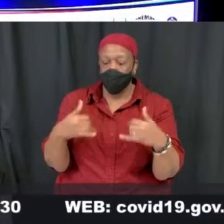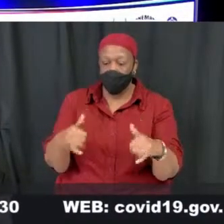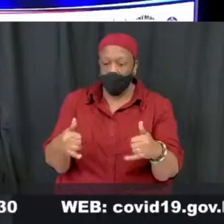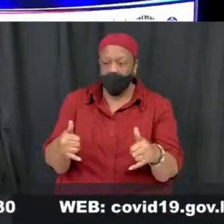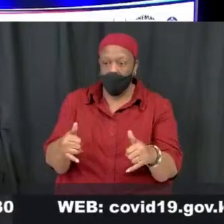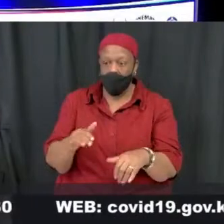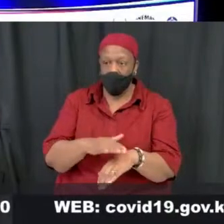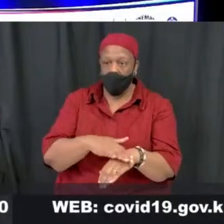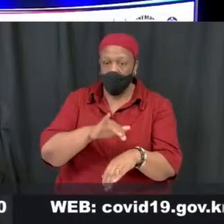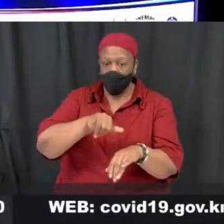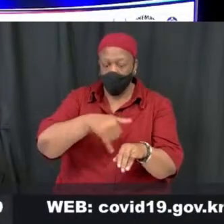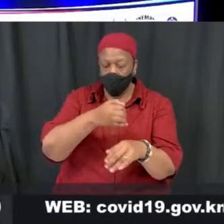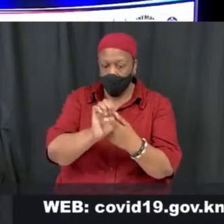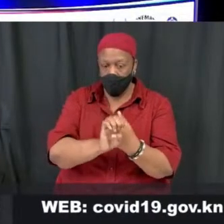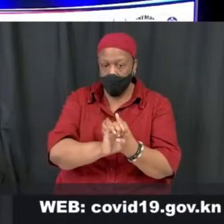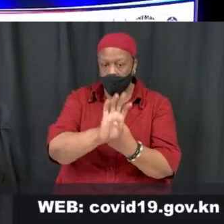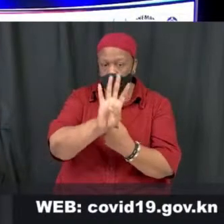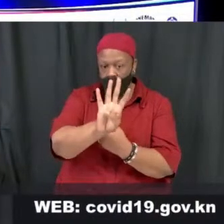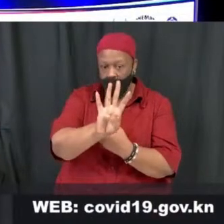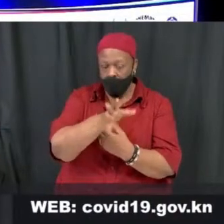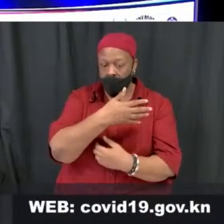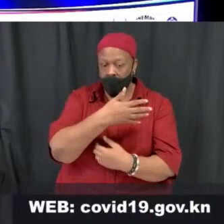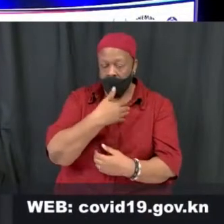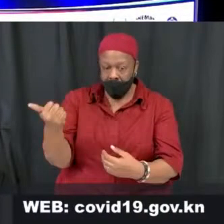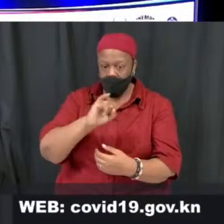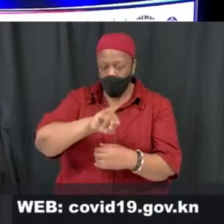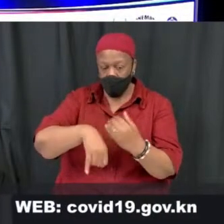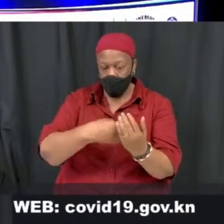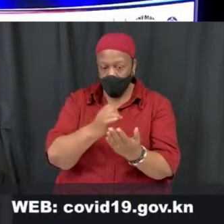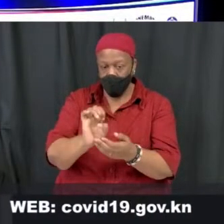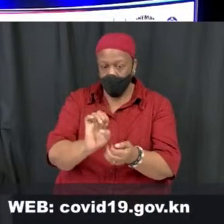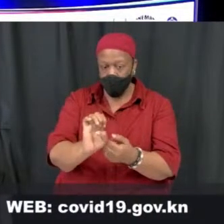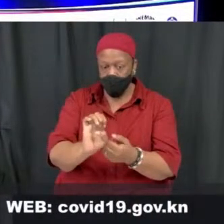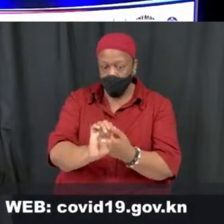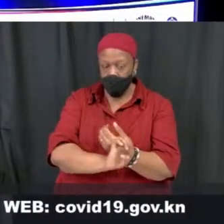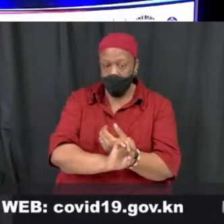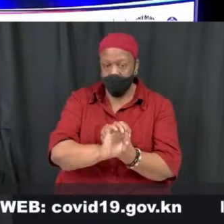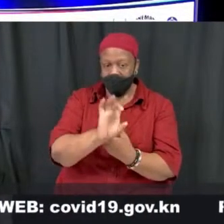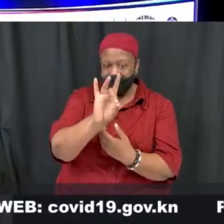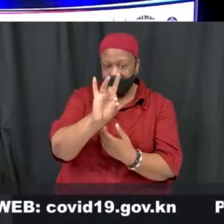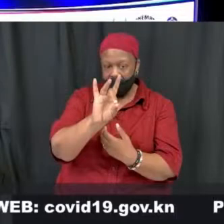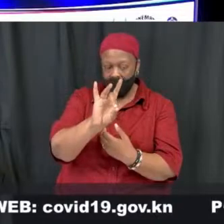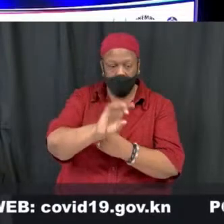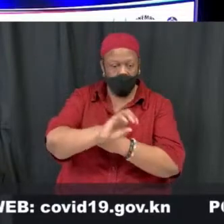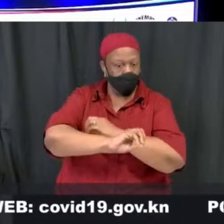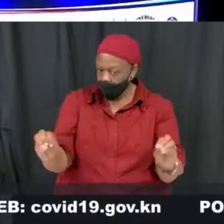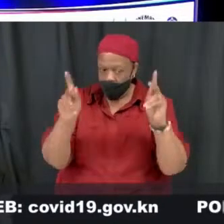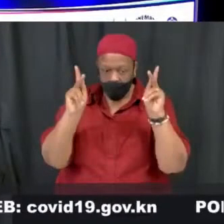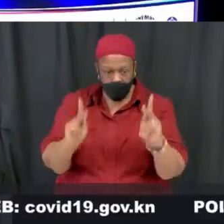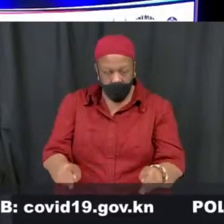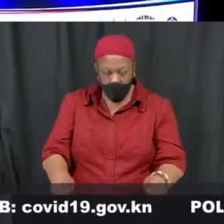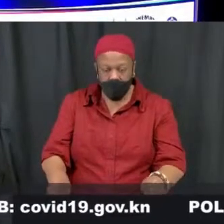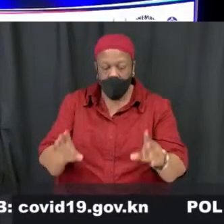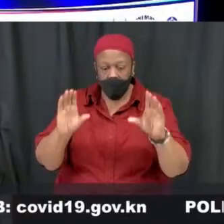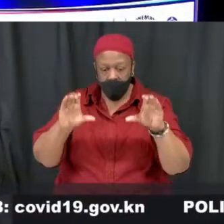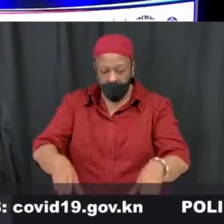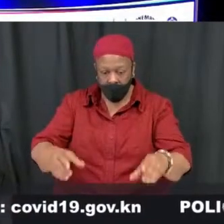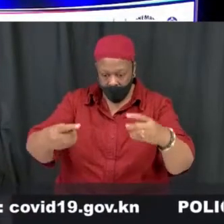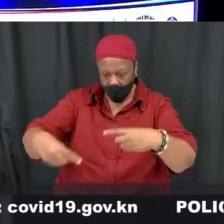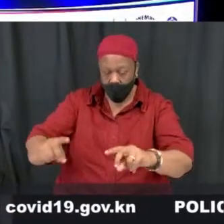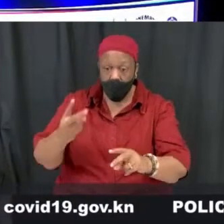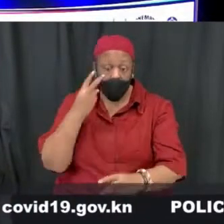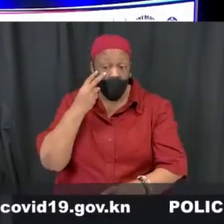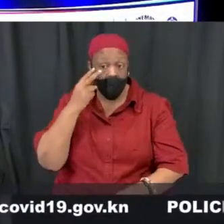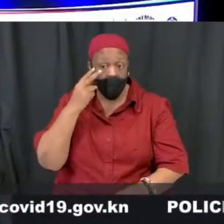in the stadium. And so we ask the public to refrain going to the stadium and climbing on the wall or the Carnival